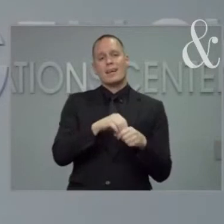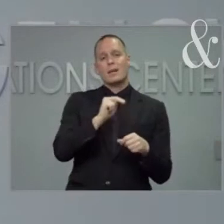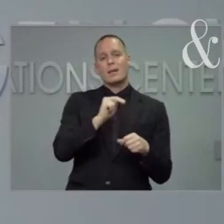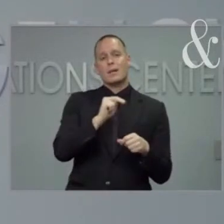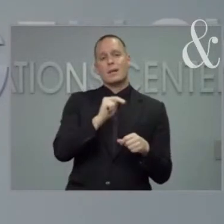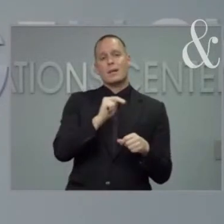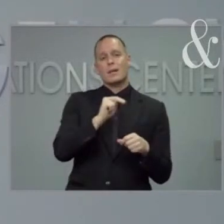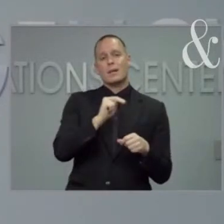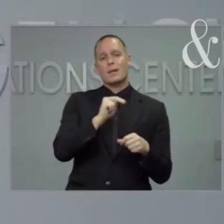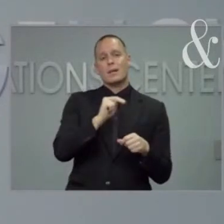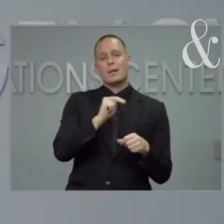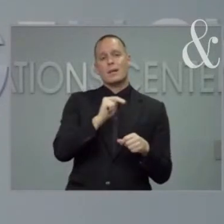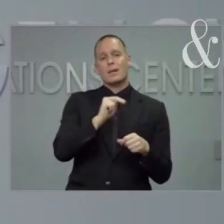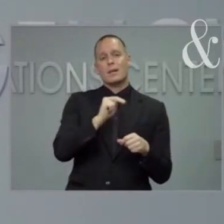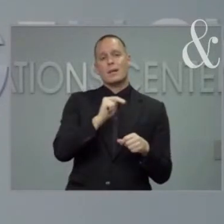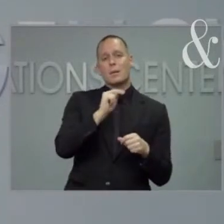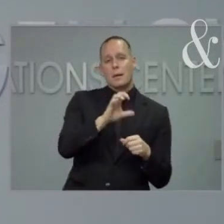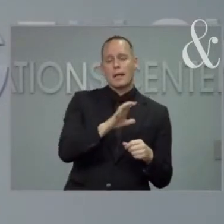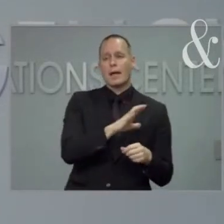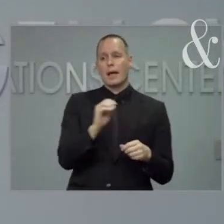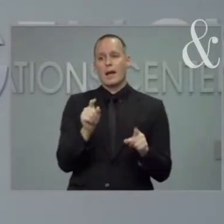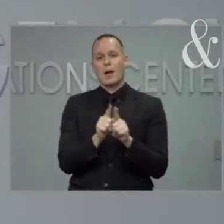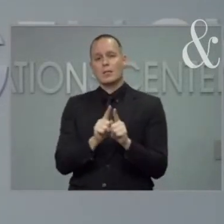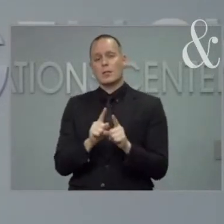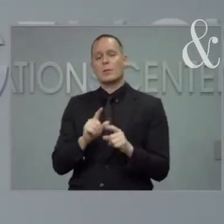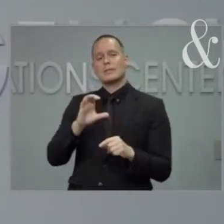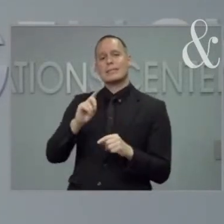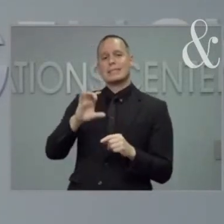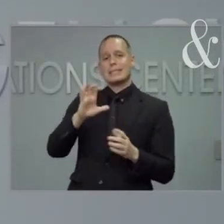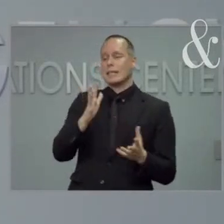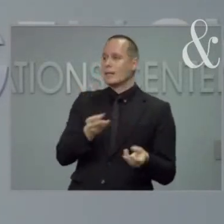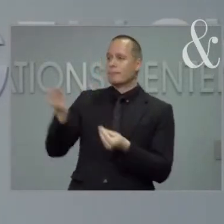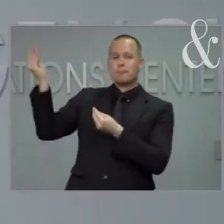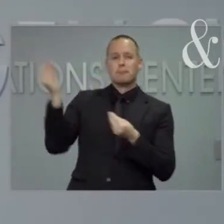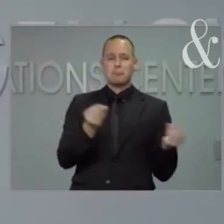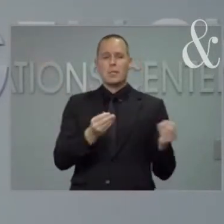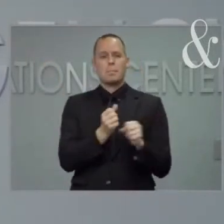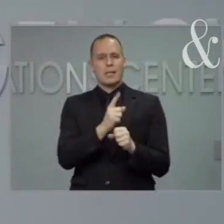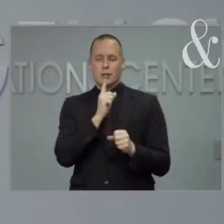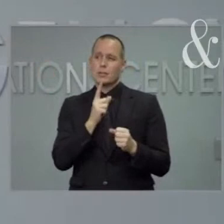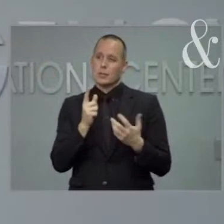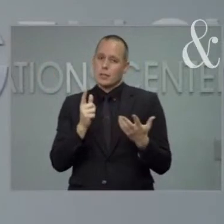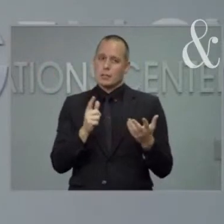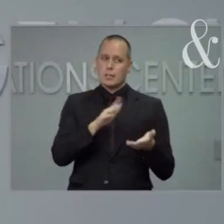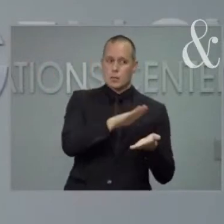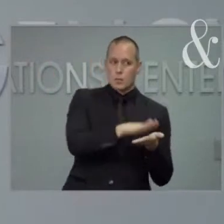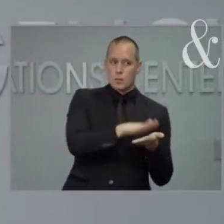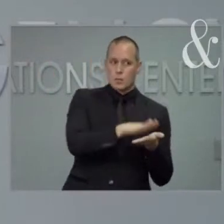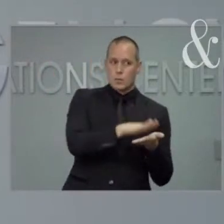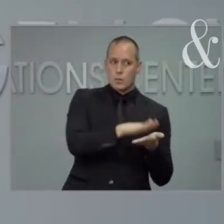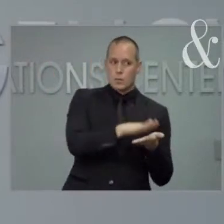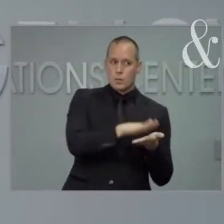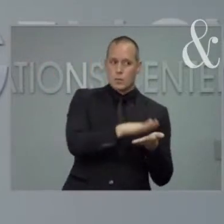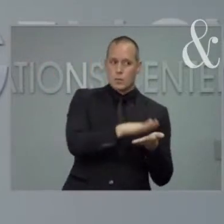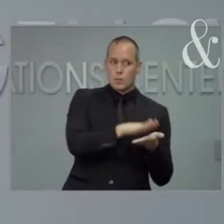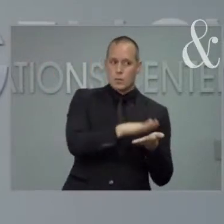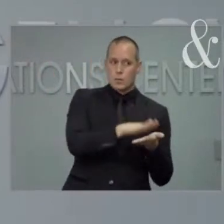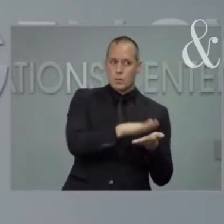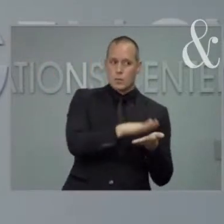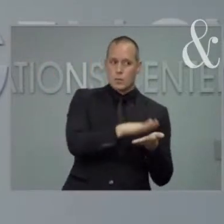also back up to the CDC. So I think there's a number of ways, both with our academic partners,